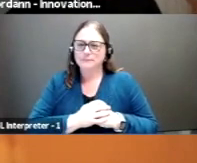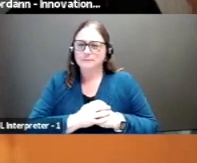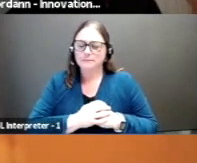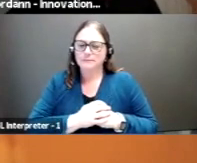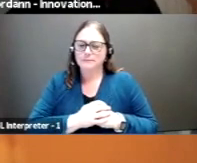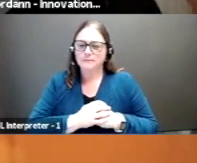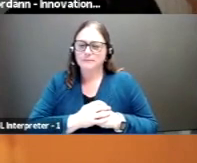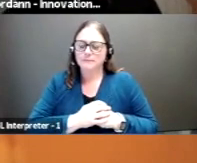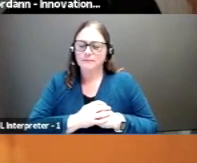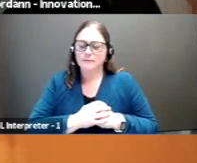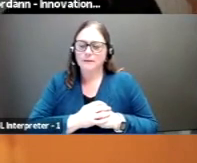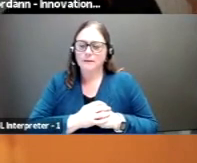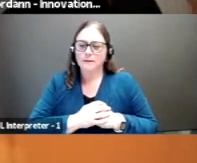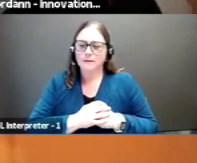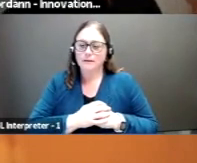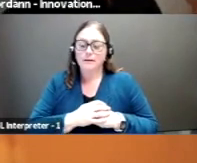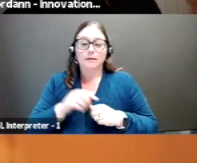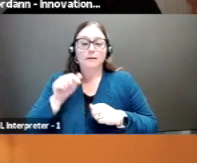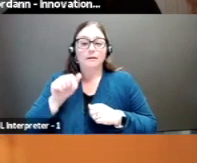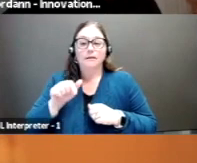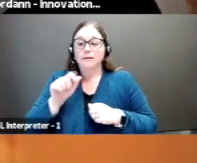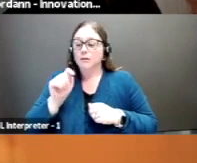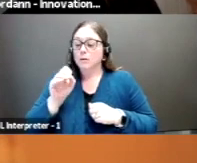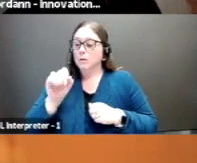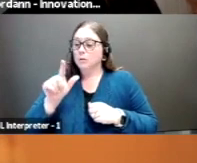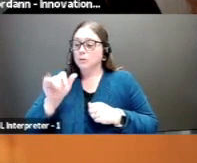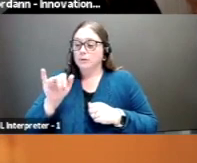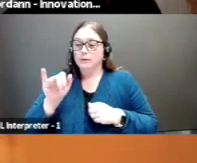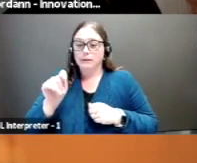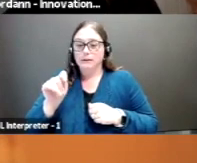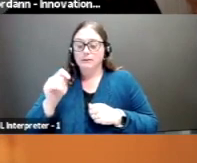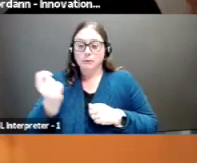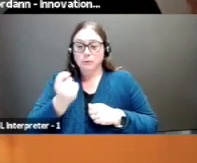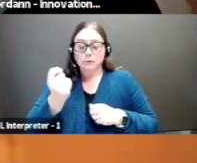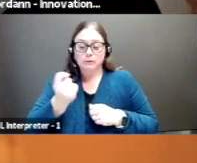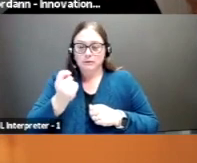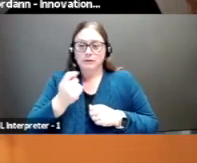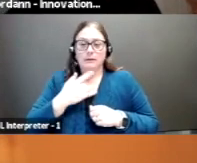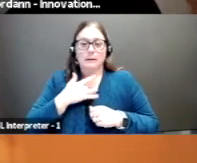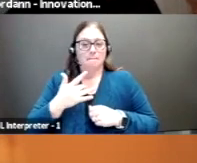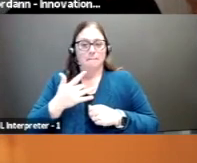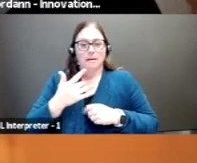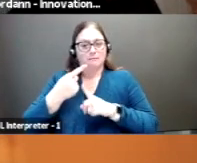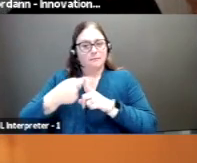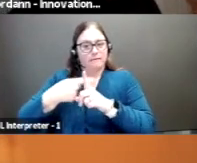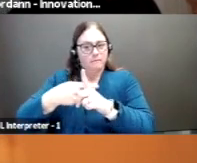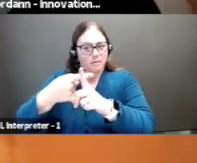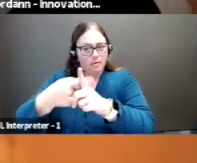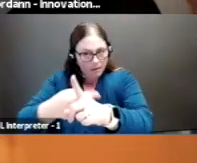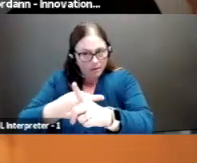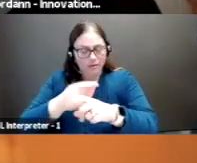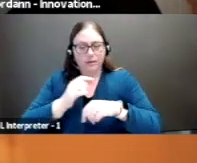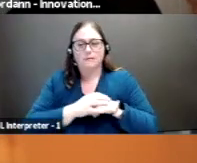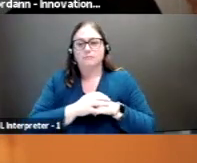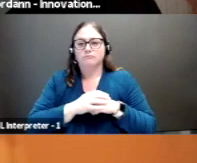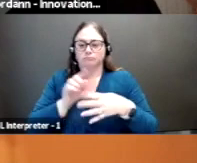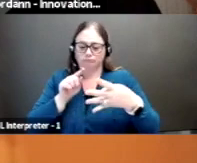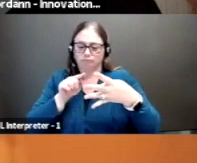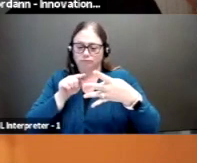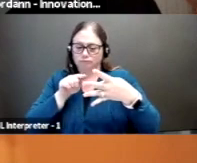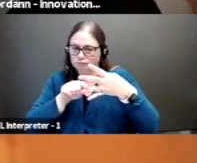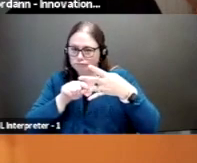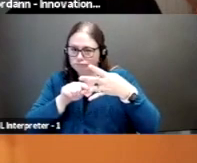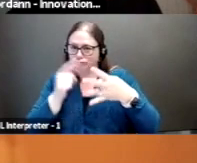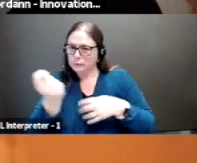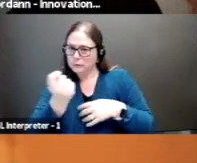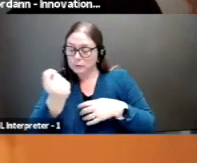This is a monthly session that we do on the third Tuesday of every month. I will say that in December, it